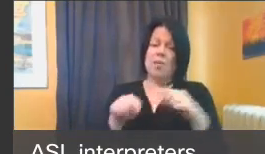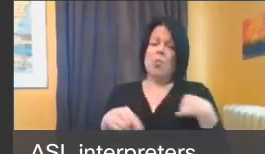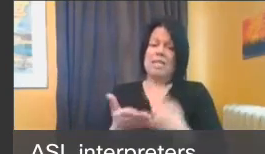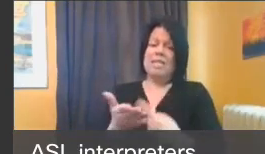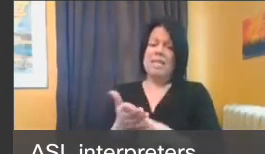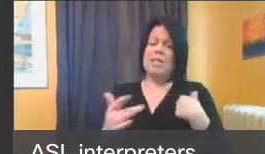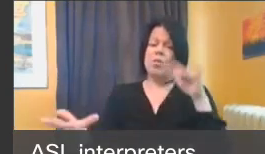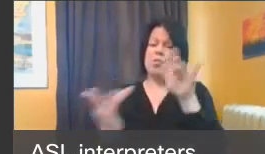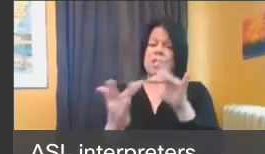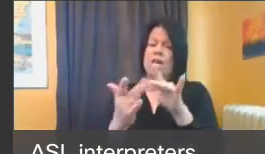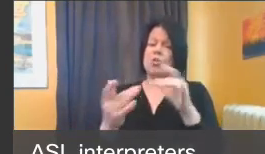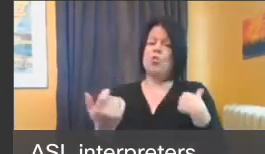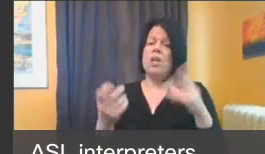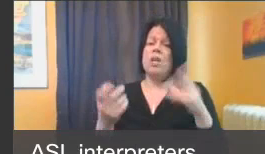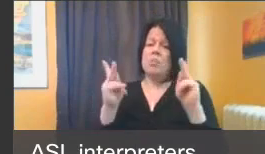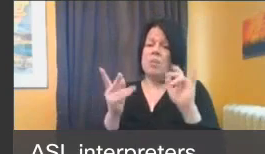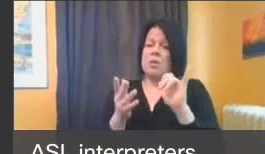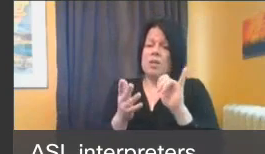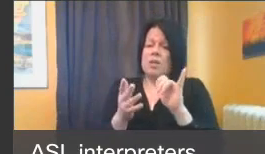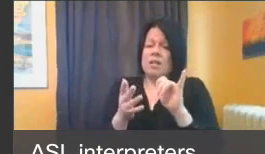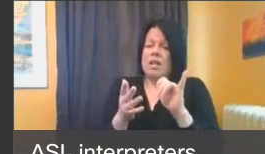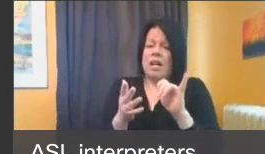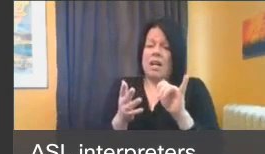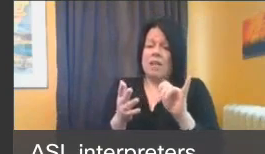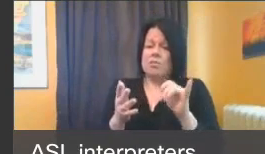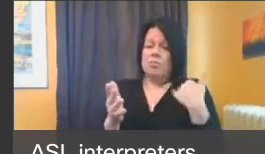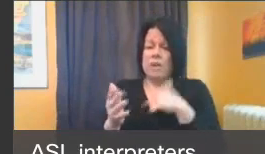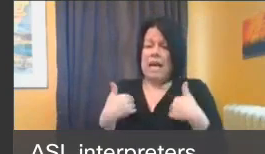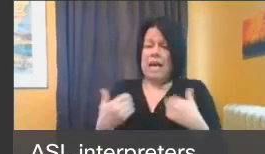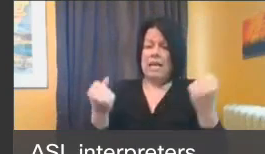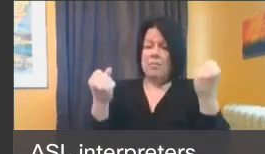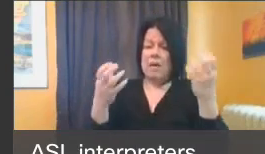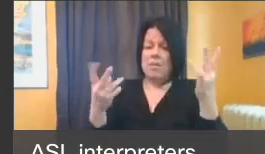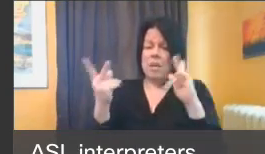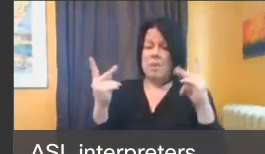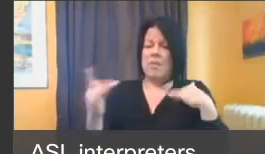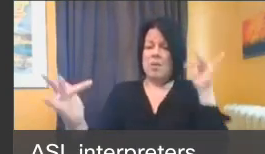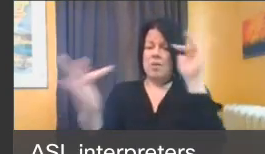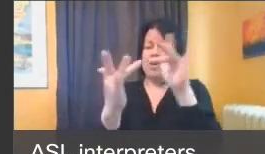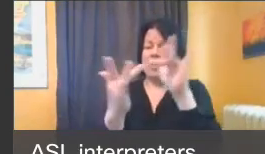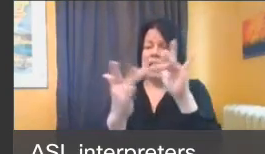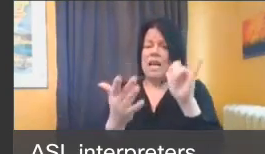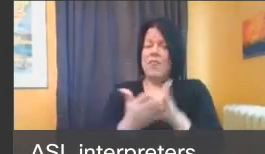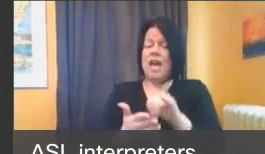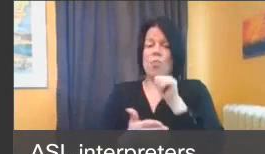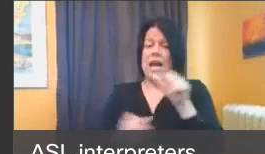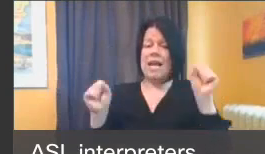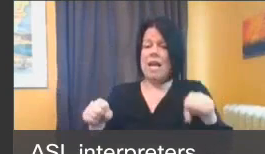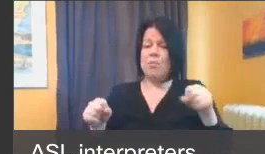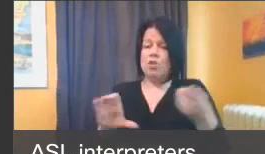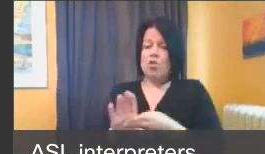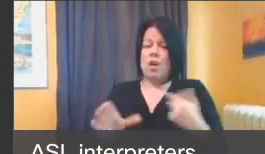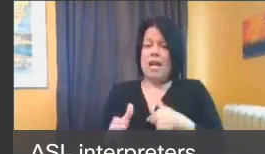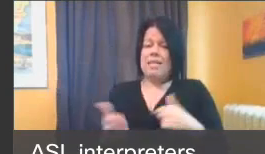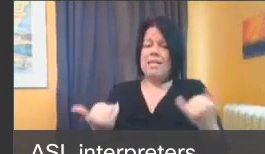out to panelists who committee members had asked. We did have a number of folks who we reached out to who were not able to join us today, and